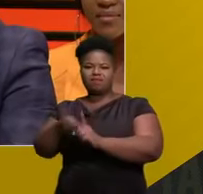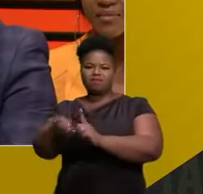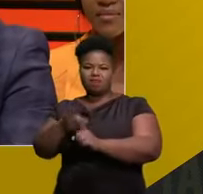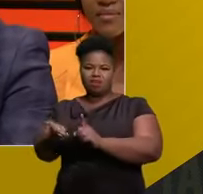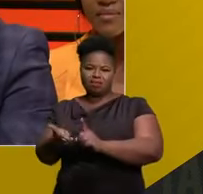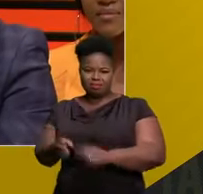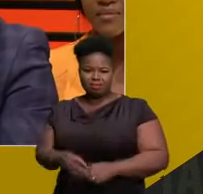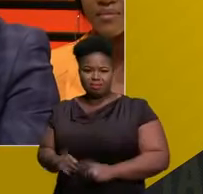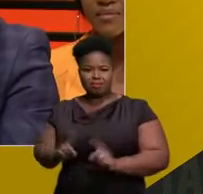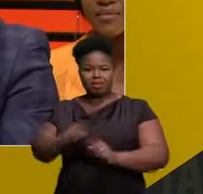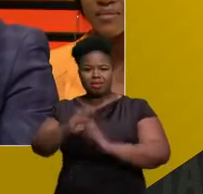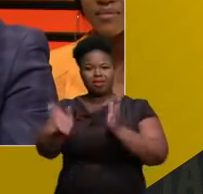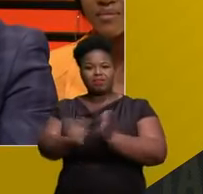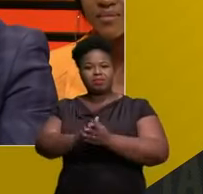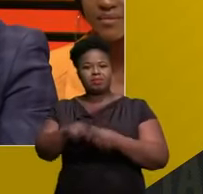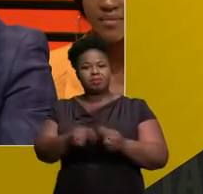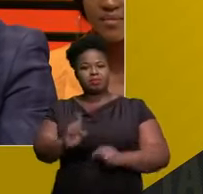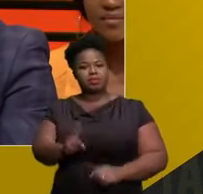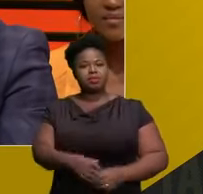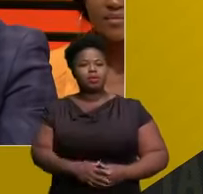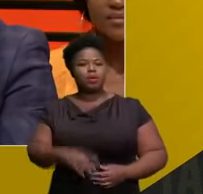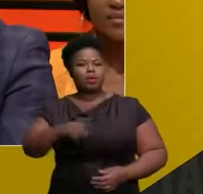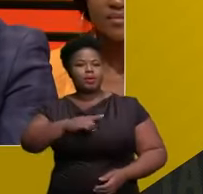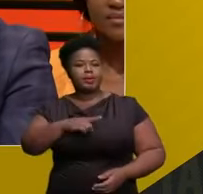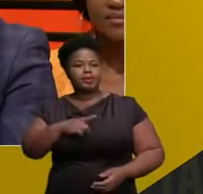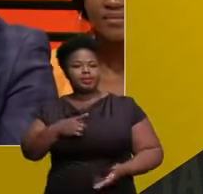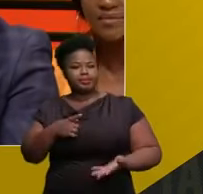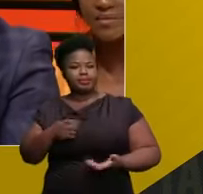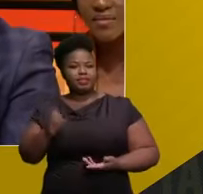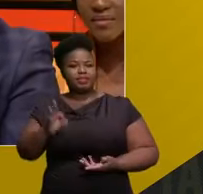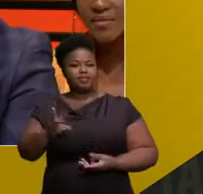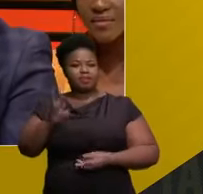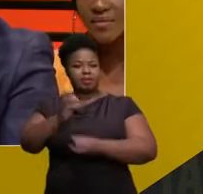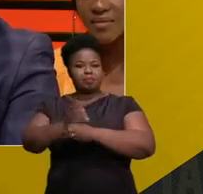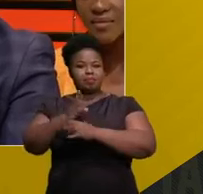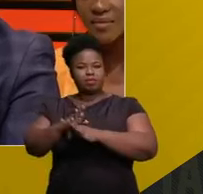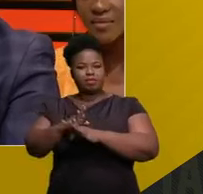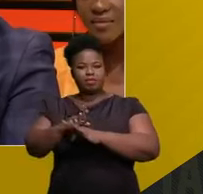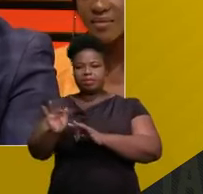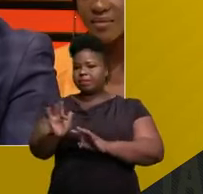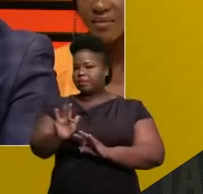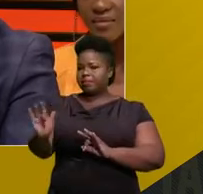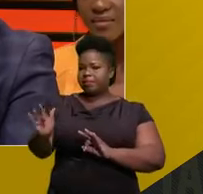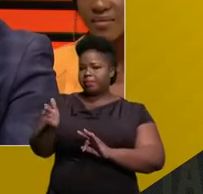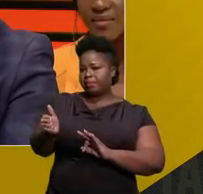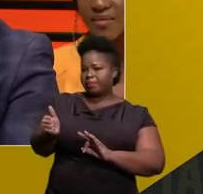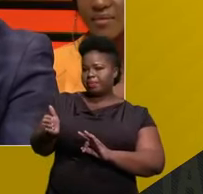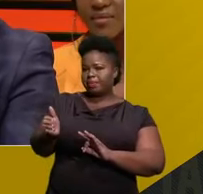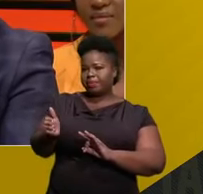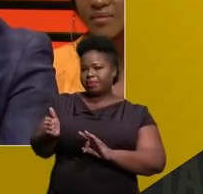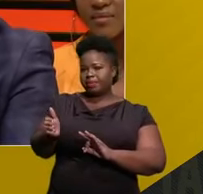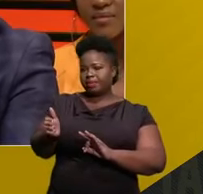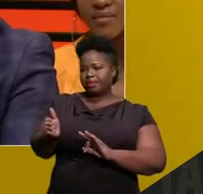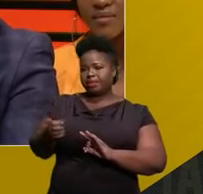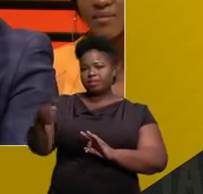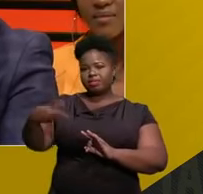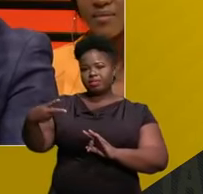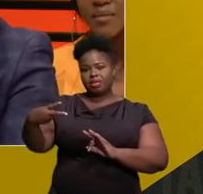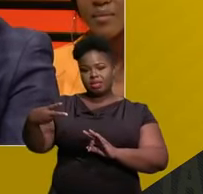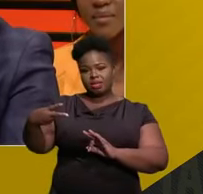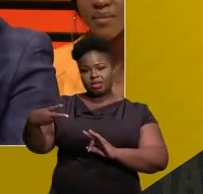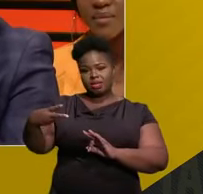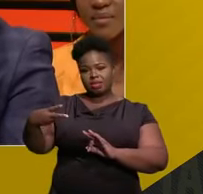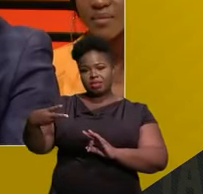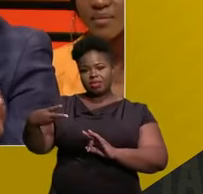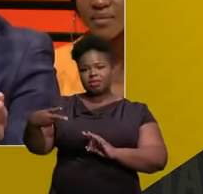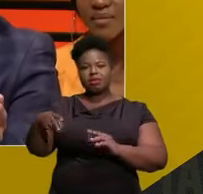But I think it comes down to the fact that the parents aren't there, for one. The parents are not there. Sure. Second, they're